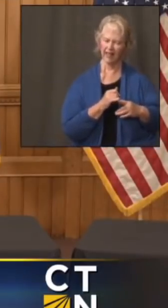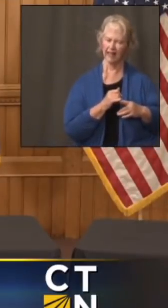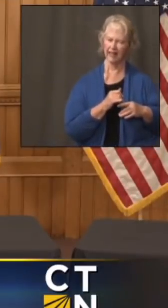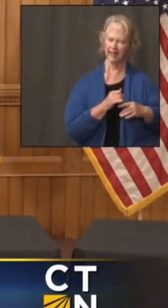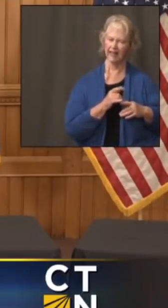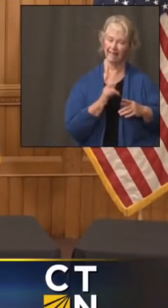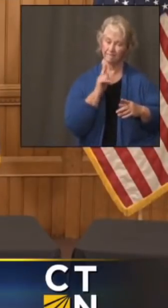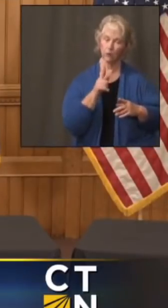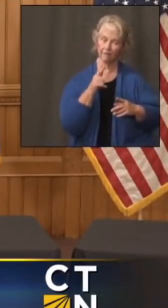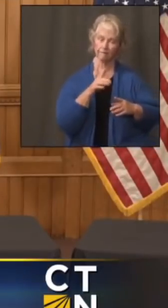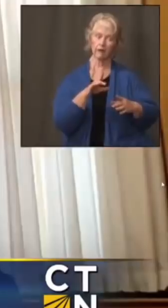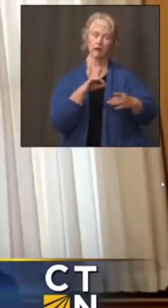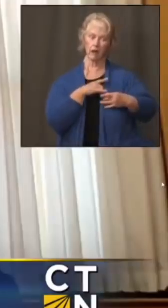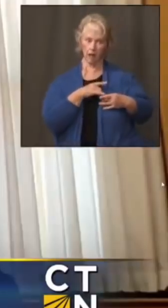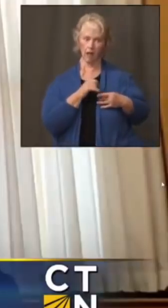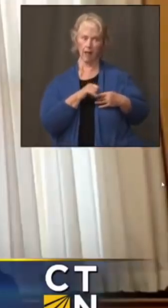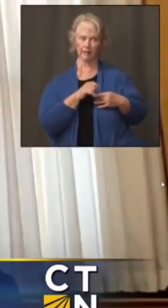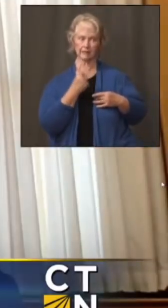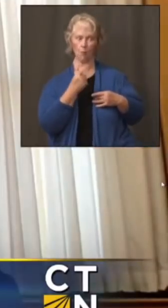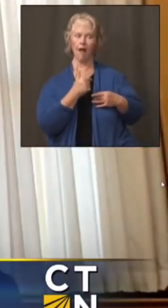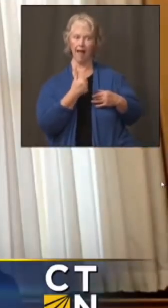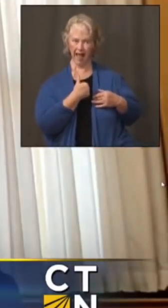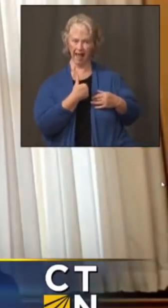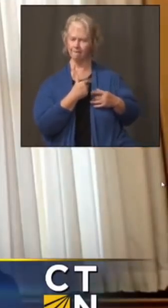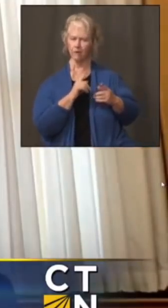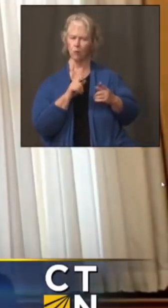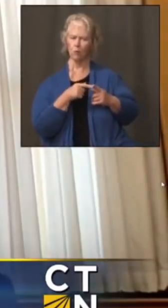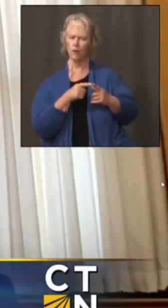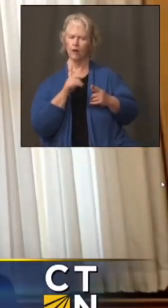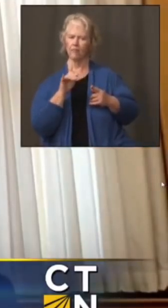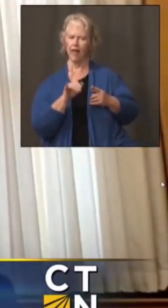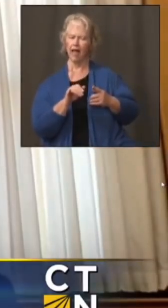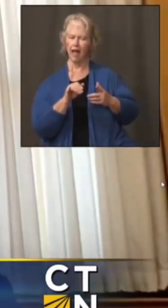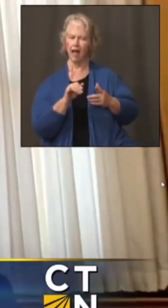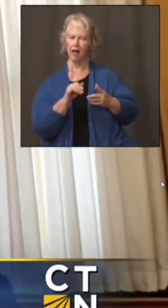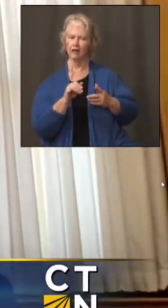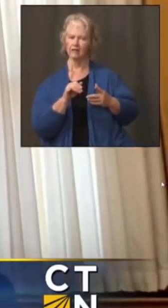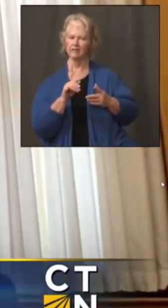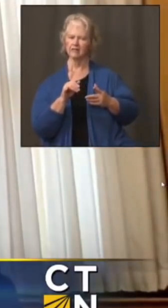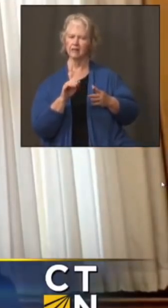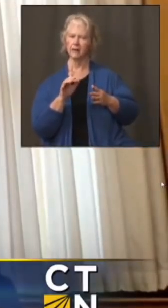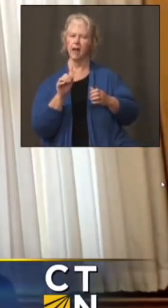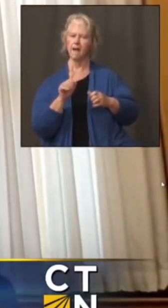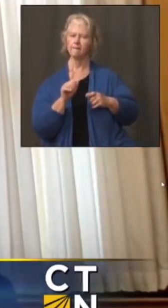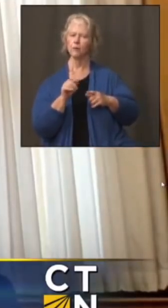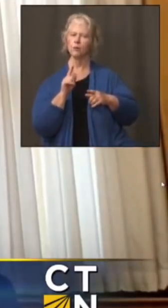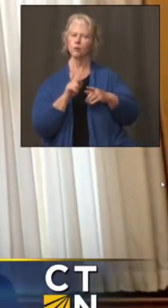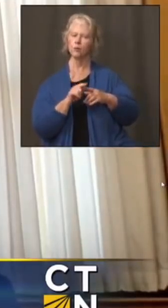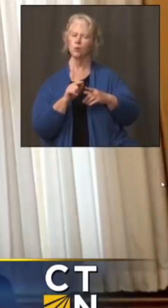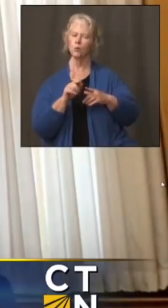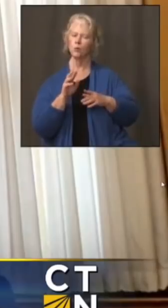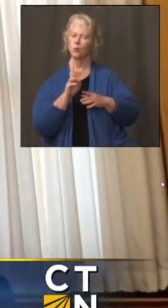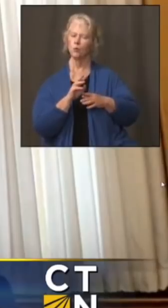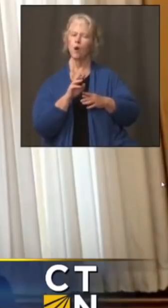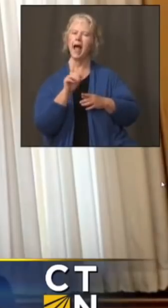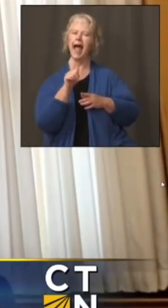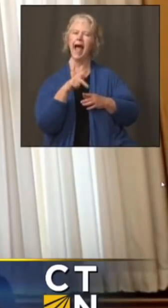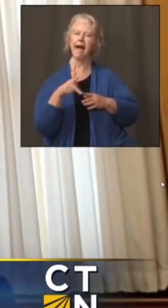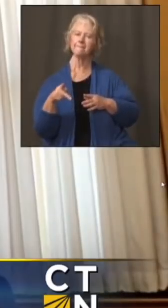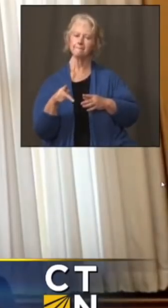that? Yeah, as mentioned previously, we're aiming to have that functionality turned on by the end of this